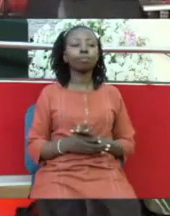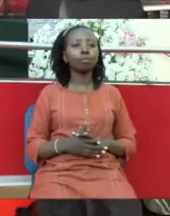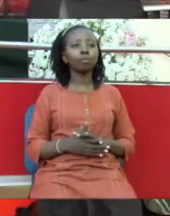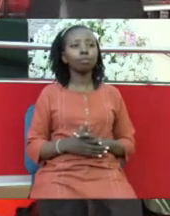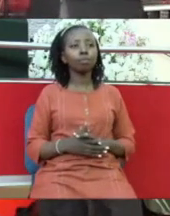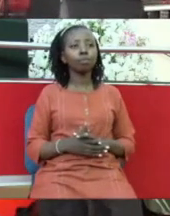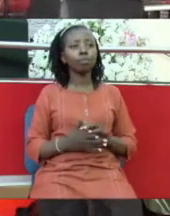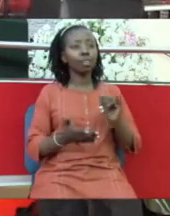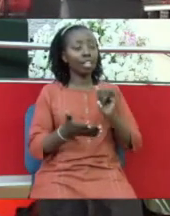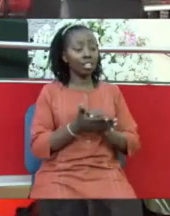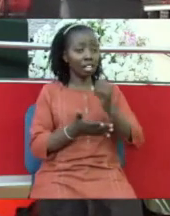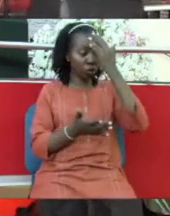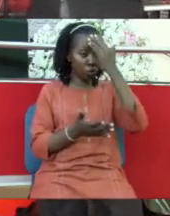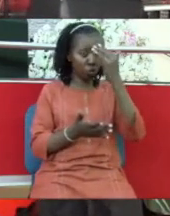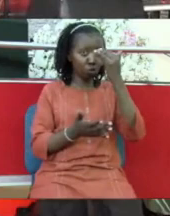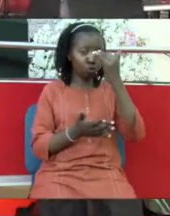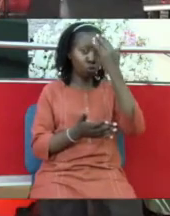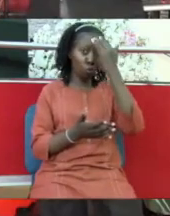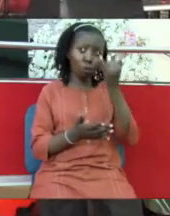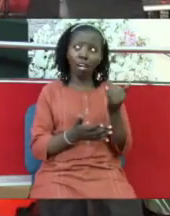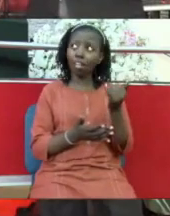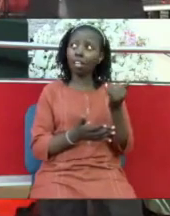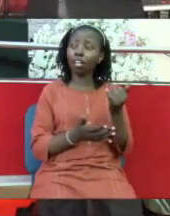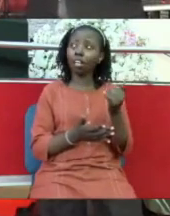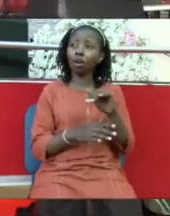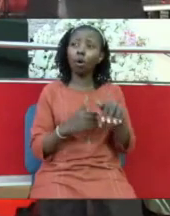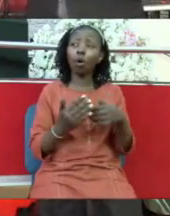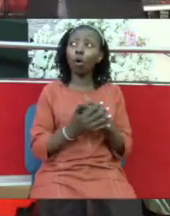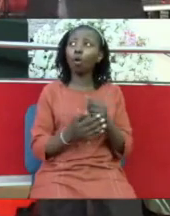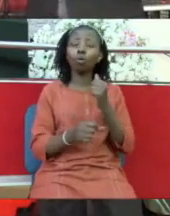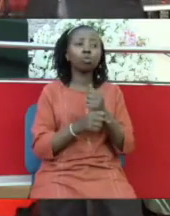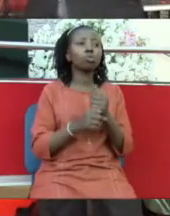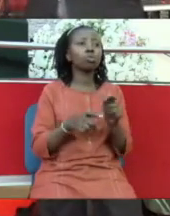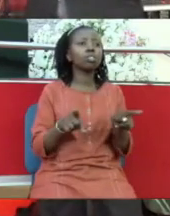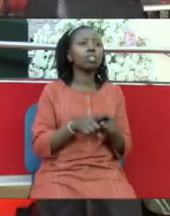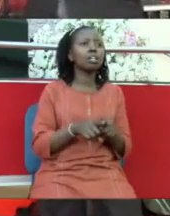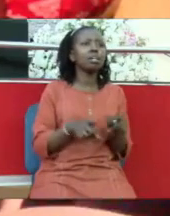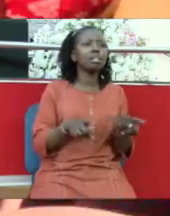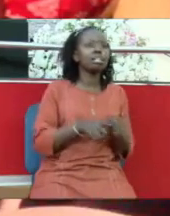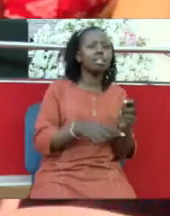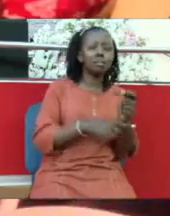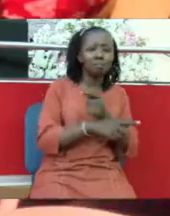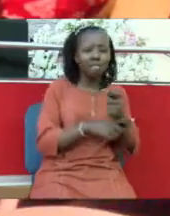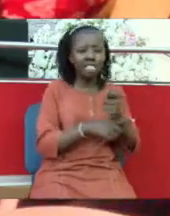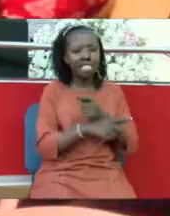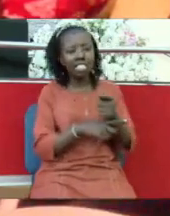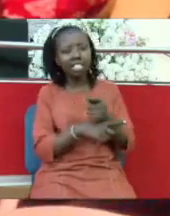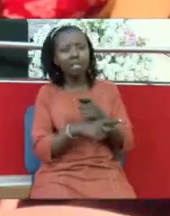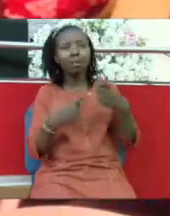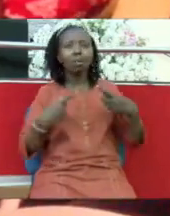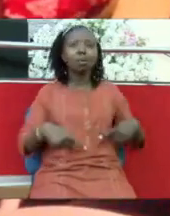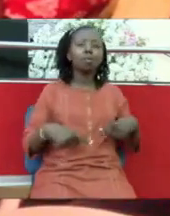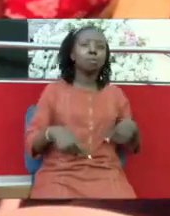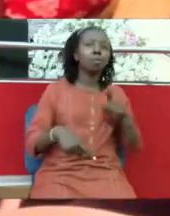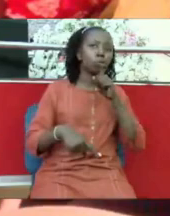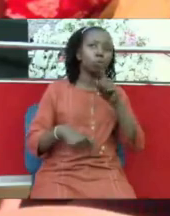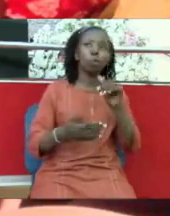That's what we do. We equip our anyone who we want to train. We build capacity on them.